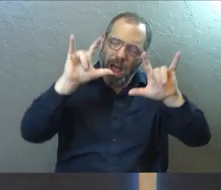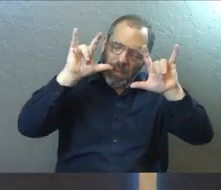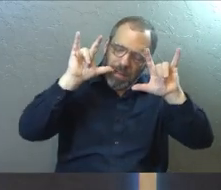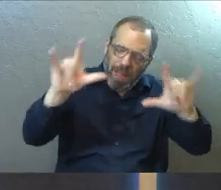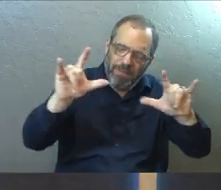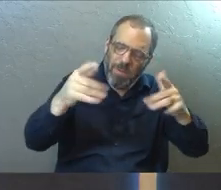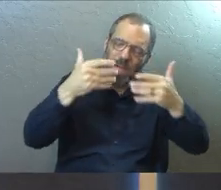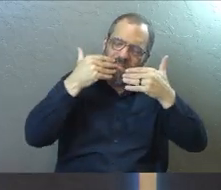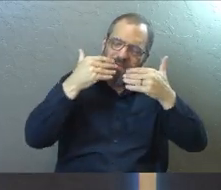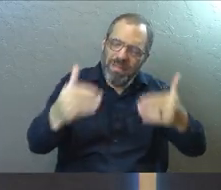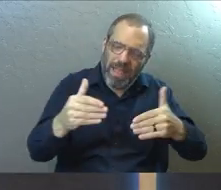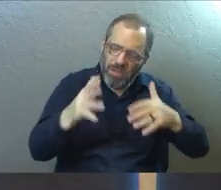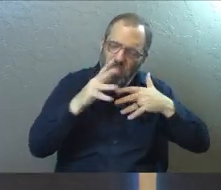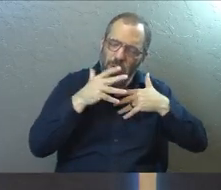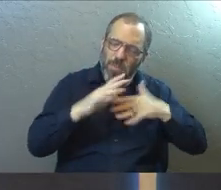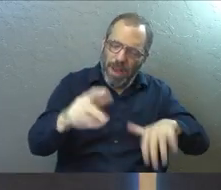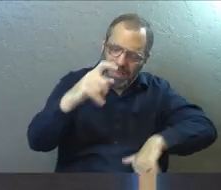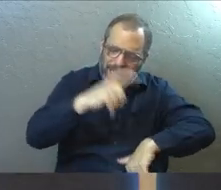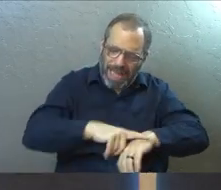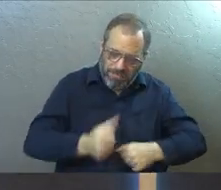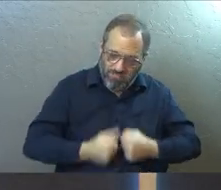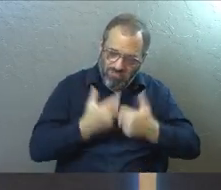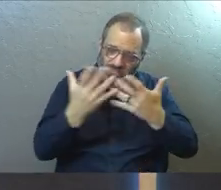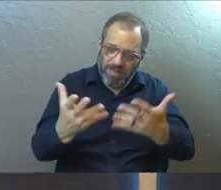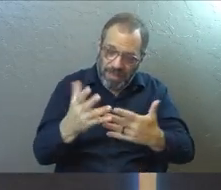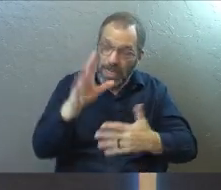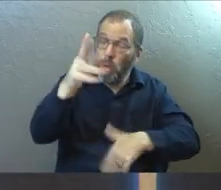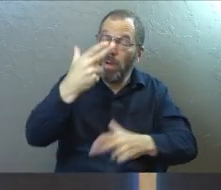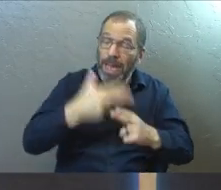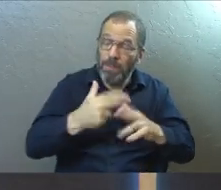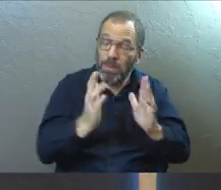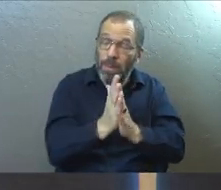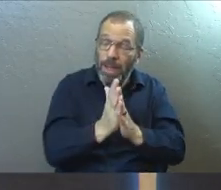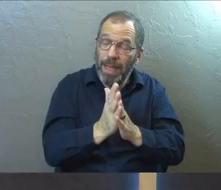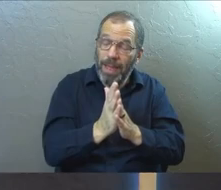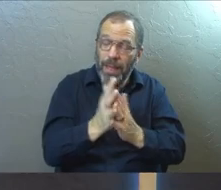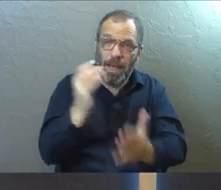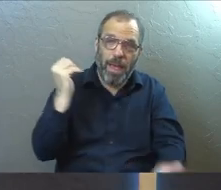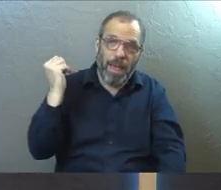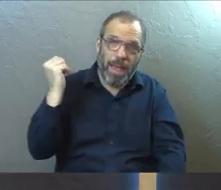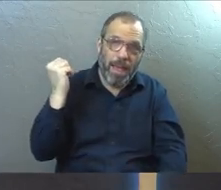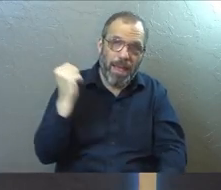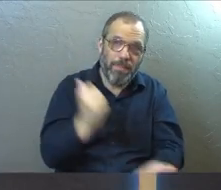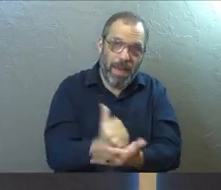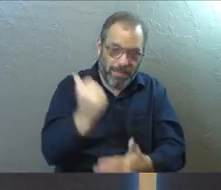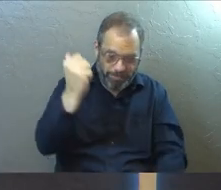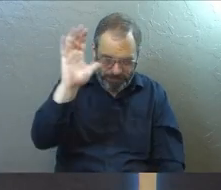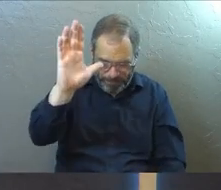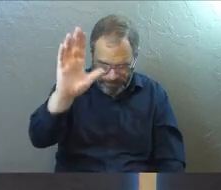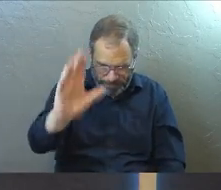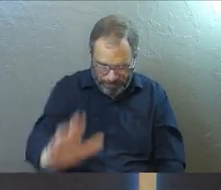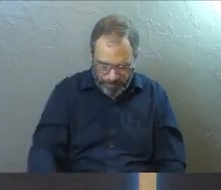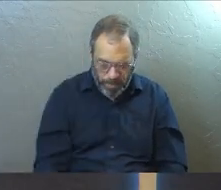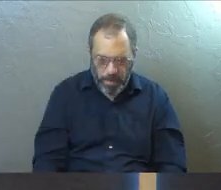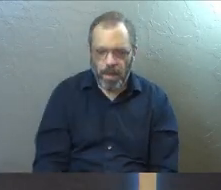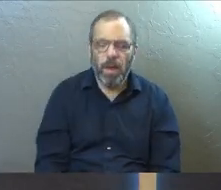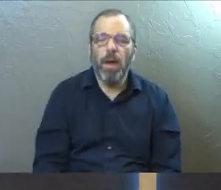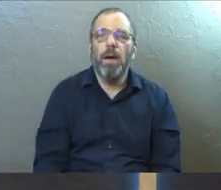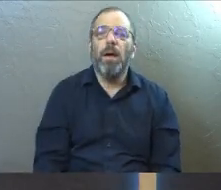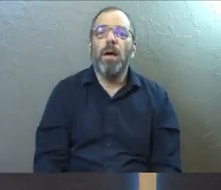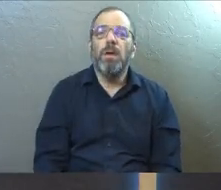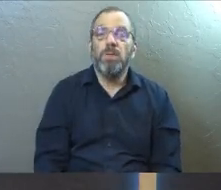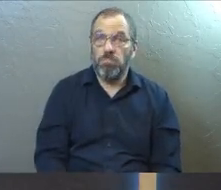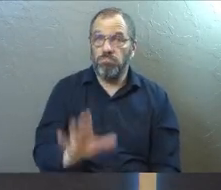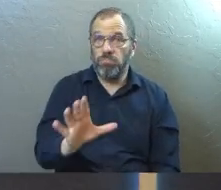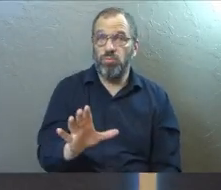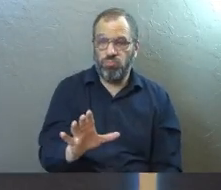you. God, we give you praise and we surrender this time to you. It's in your perfect name we pray, Jesus. And everybody said, amen. Amen. So if